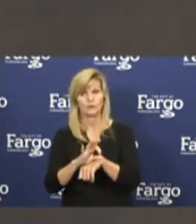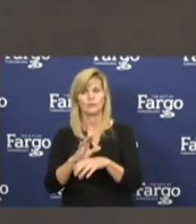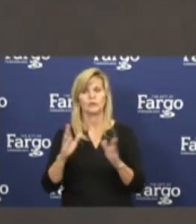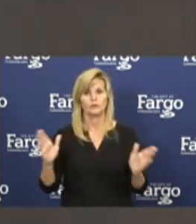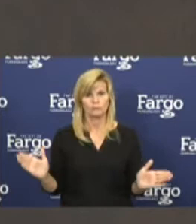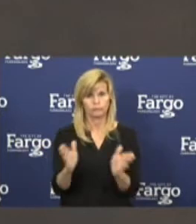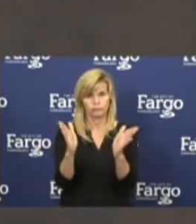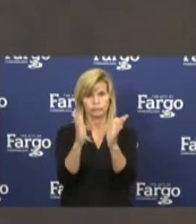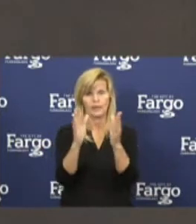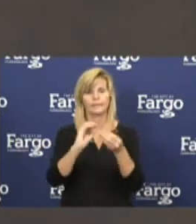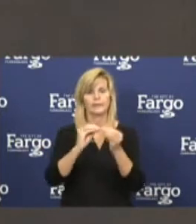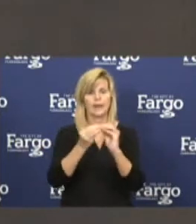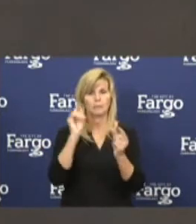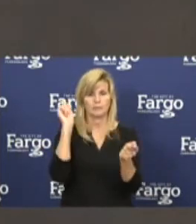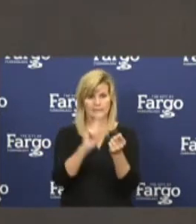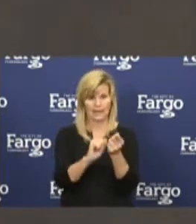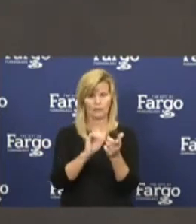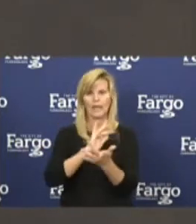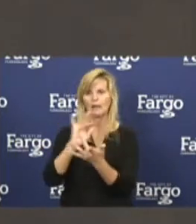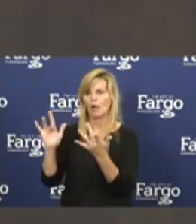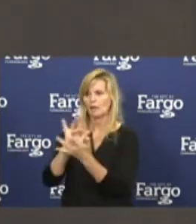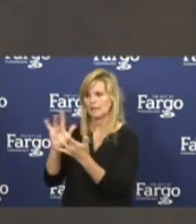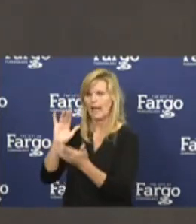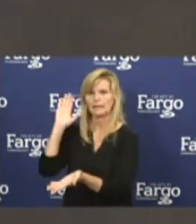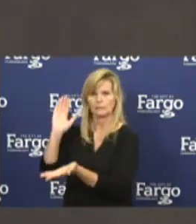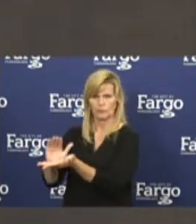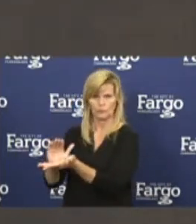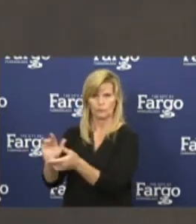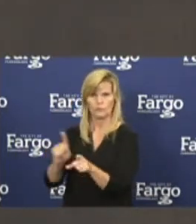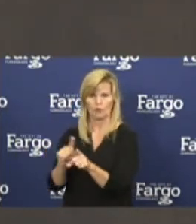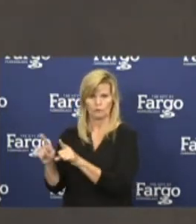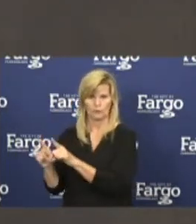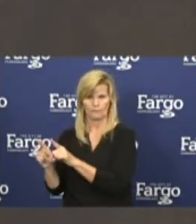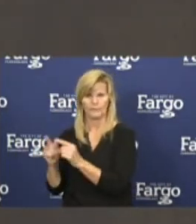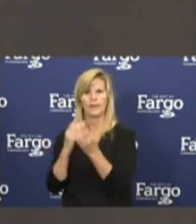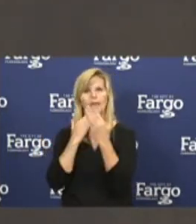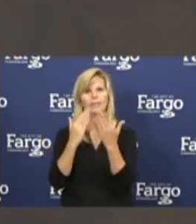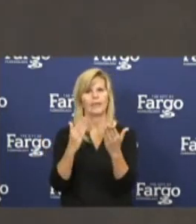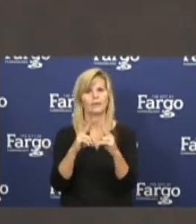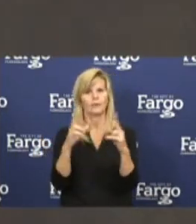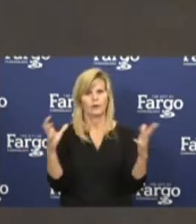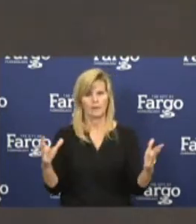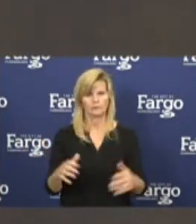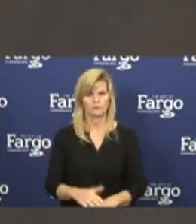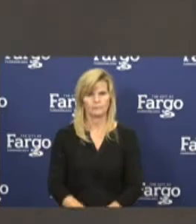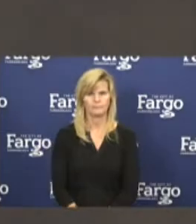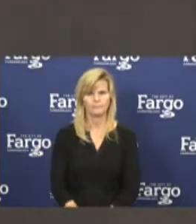numbers down and keep the contact of people catching it down as well. Thank you very much.